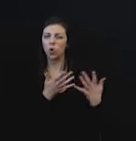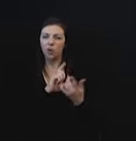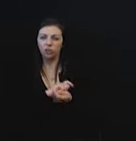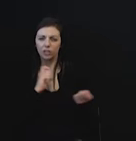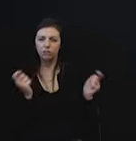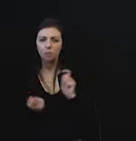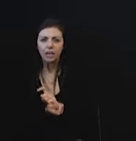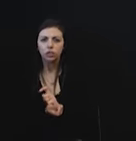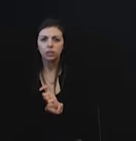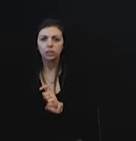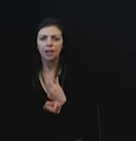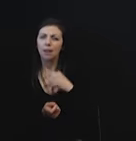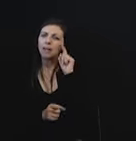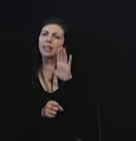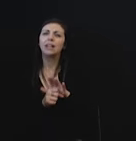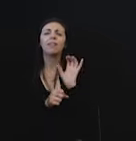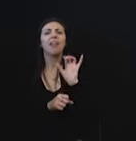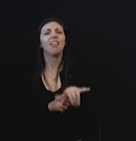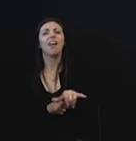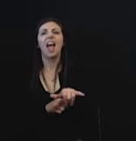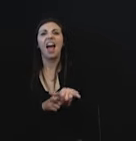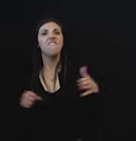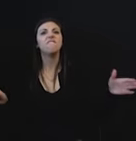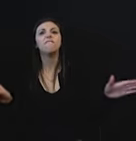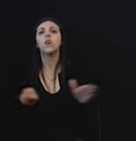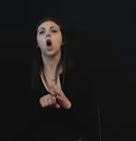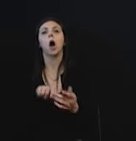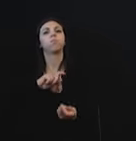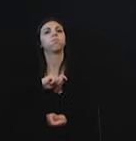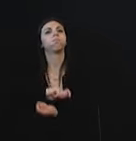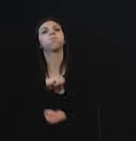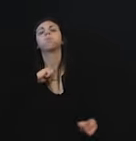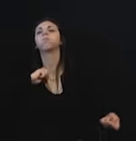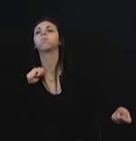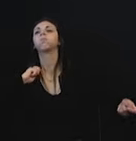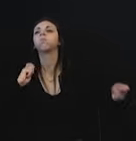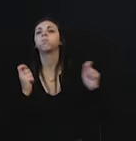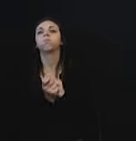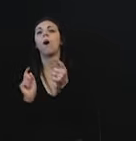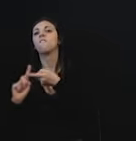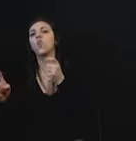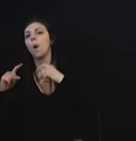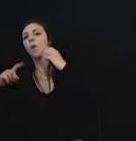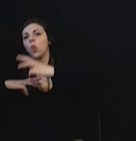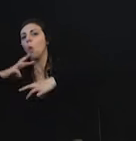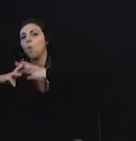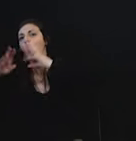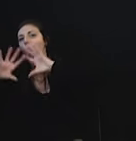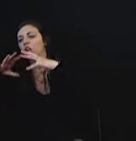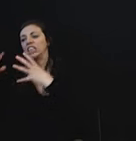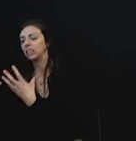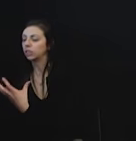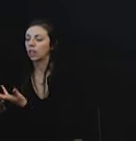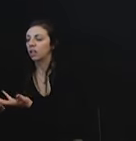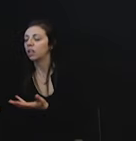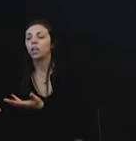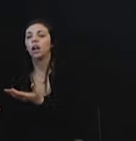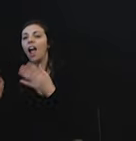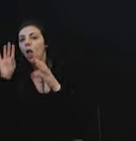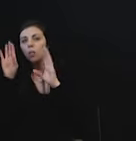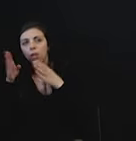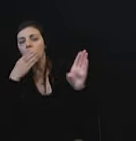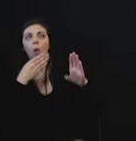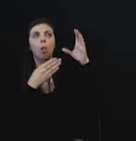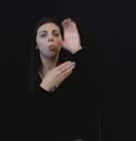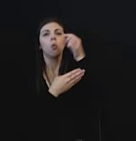transformation is to completely turn from the ways of this world and to seek a life that looks like Jesus. So you say, Pastor, what does that